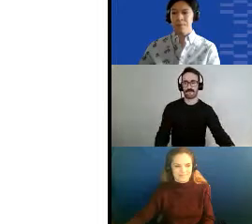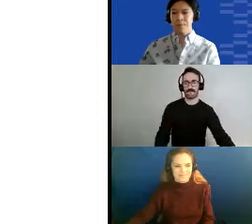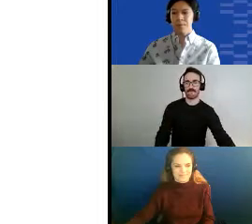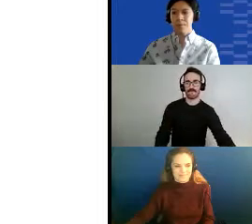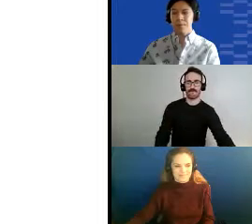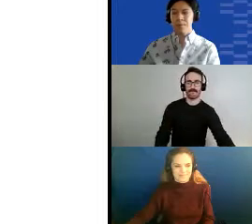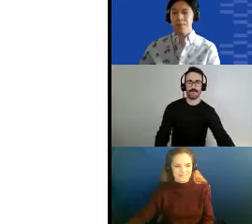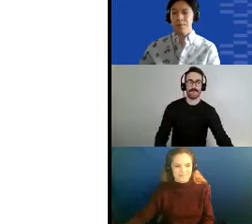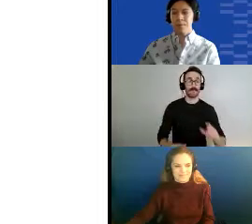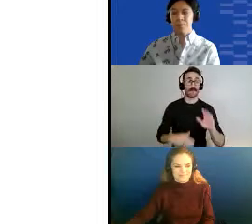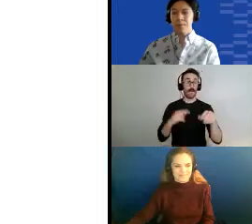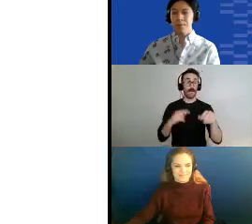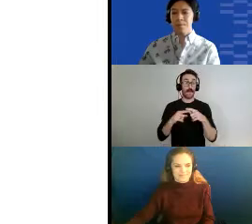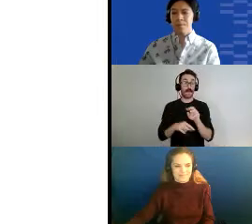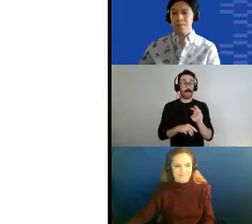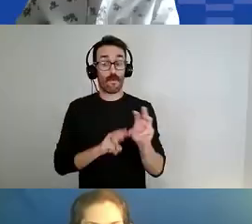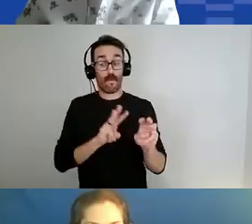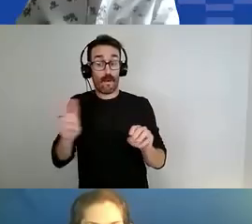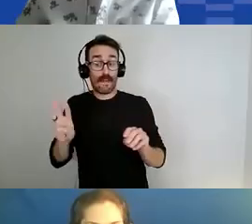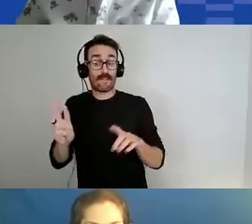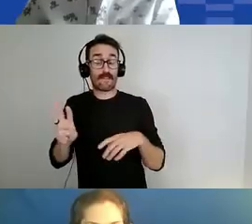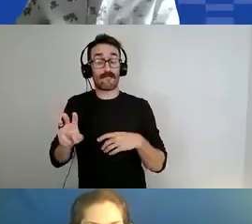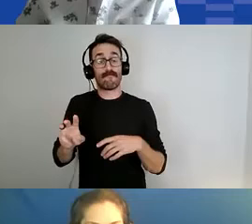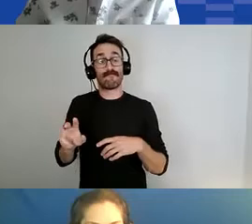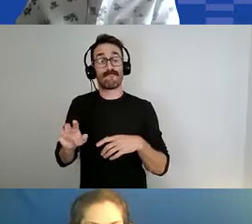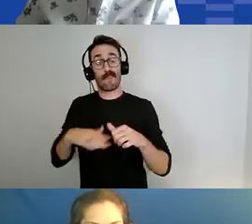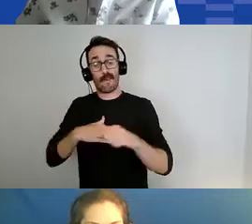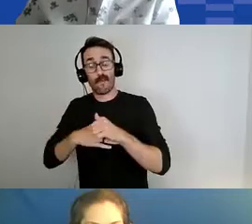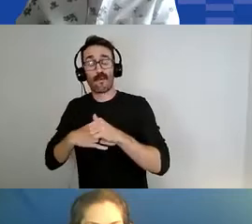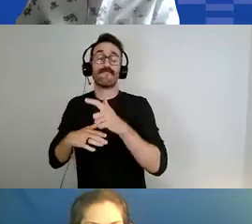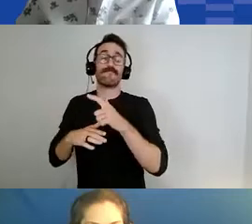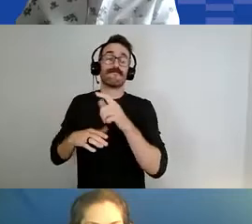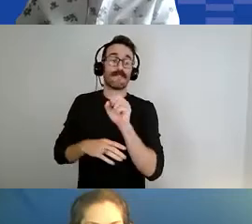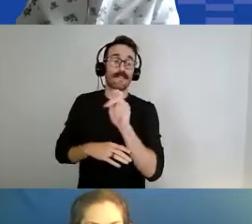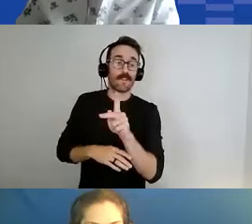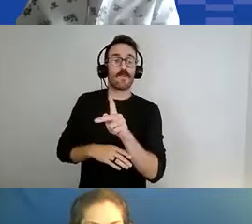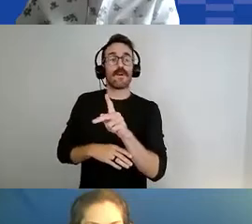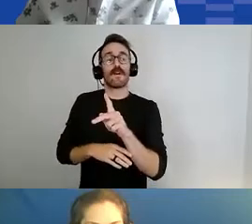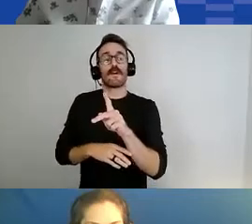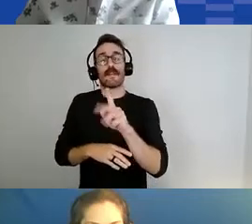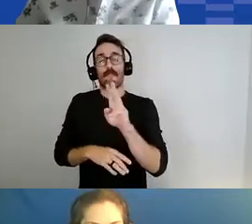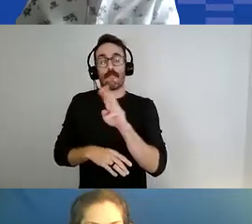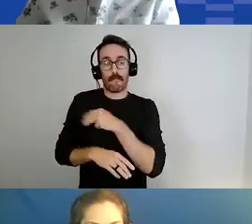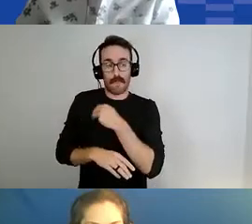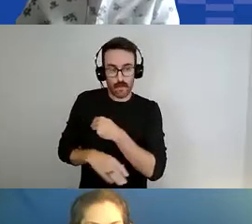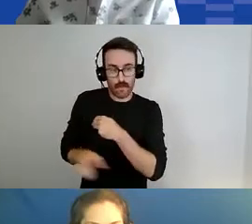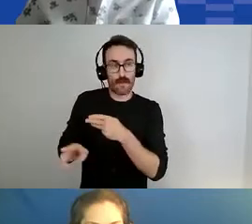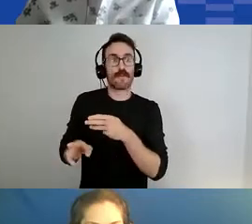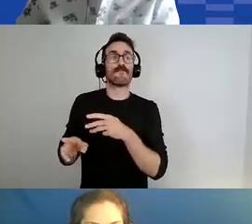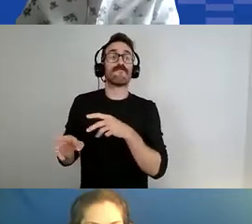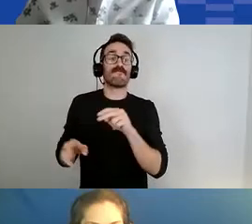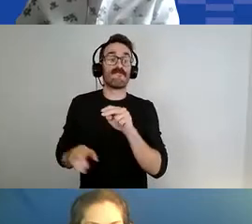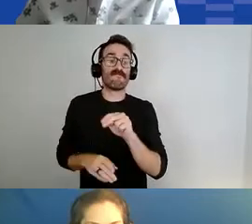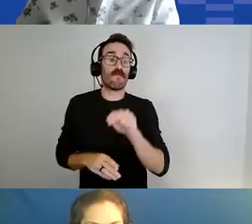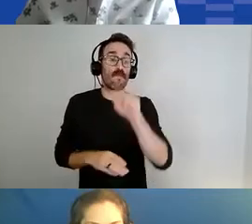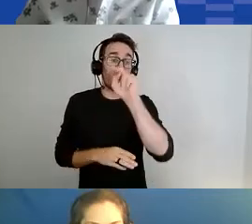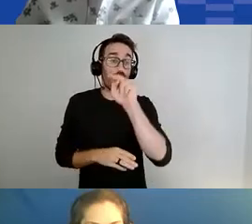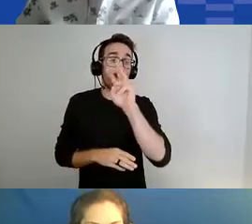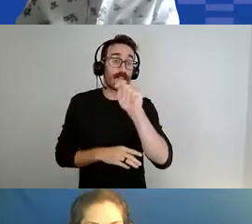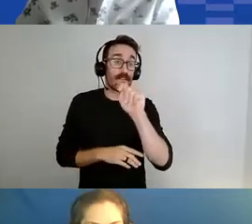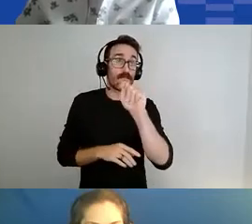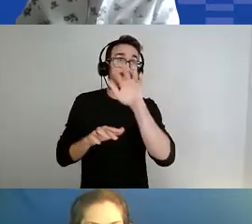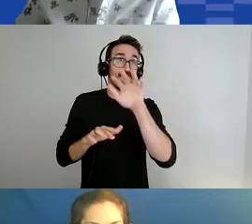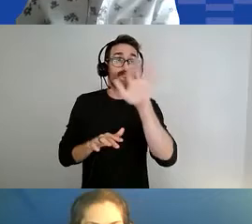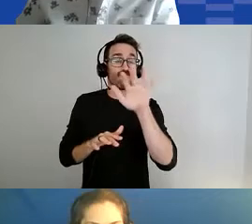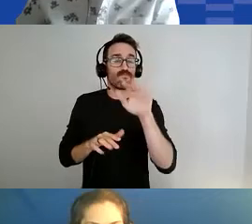west to BC, Alberta, Saskatchewan, Manitoba, and also the Northwest Territories, we had about 10 folks, and then we had about 2